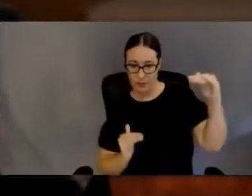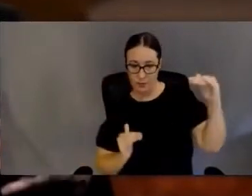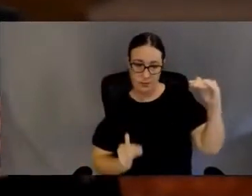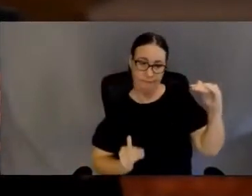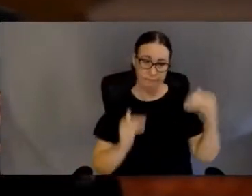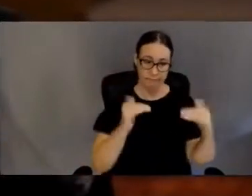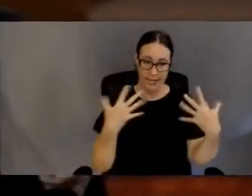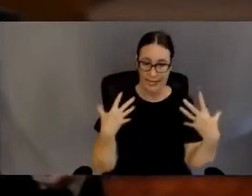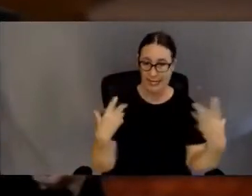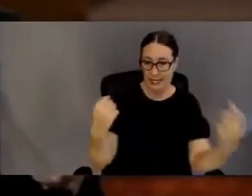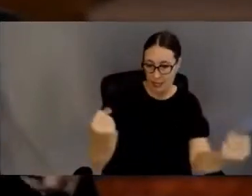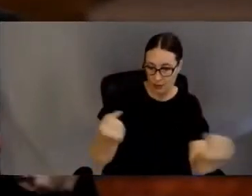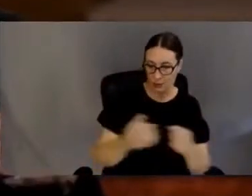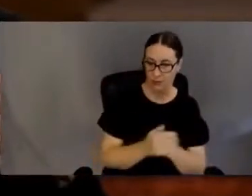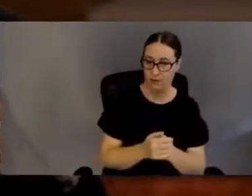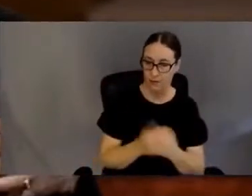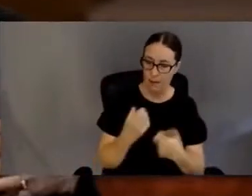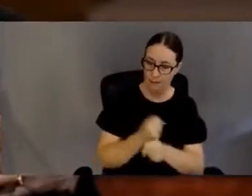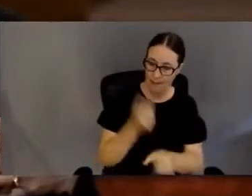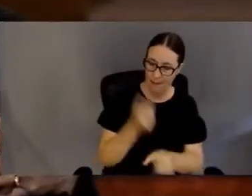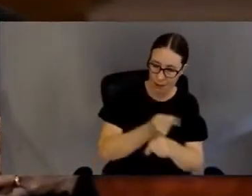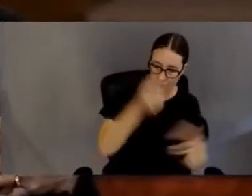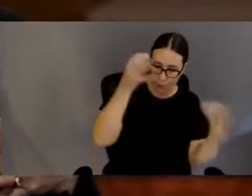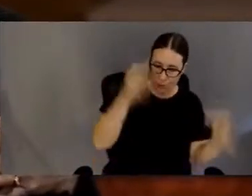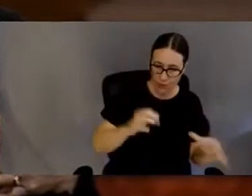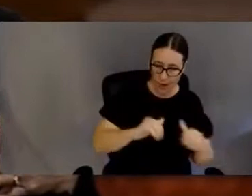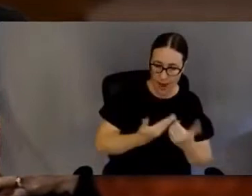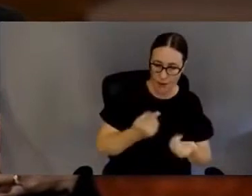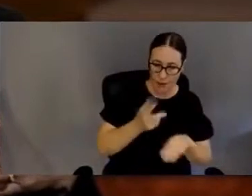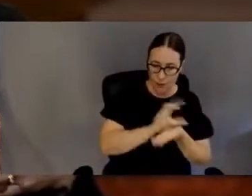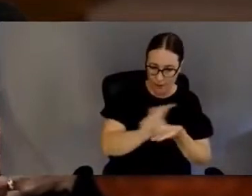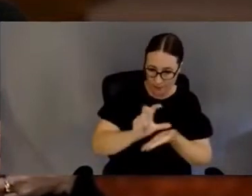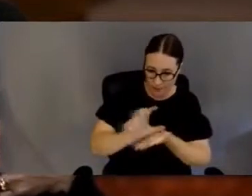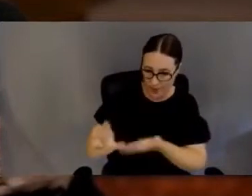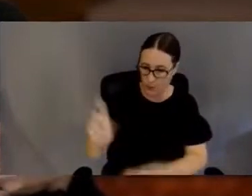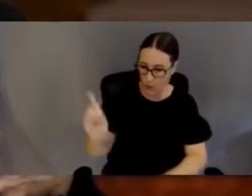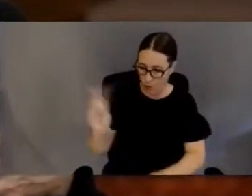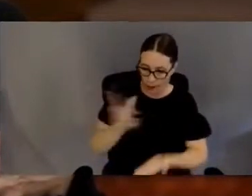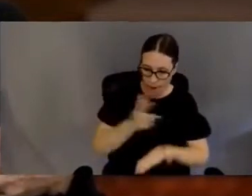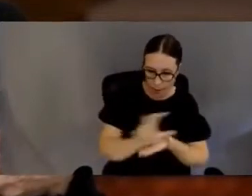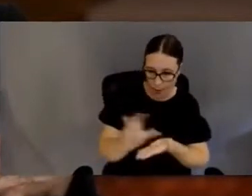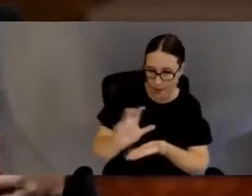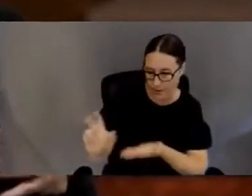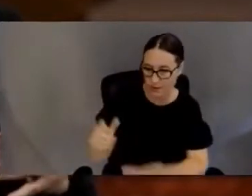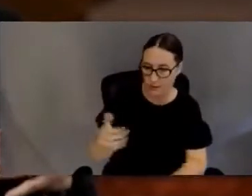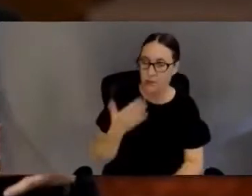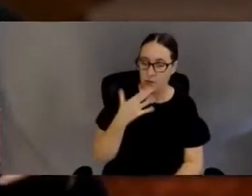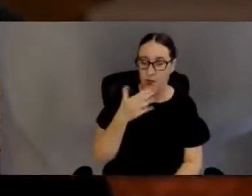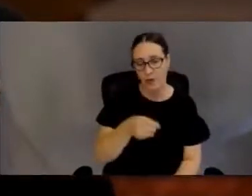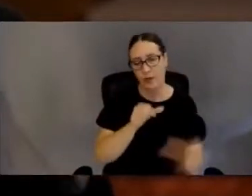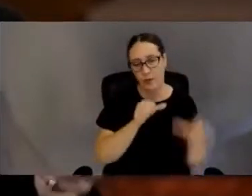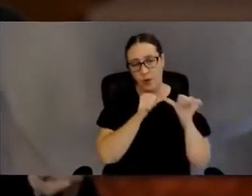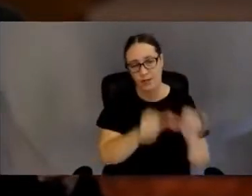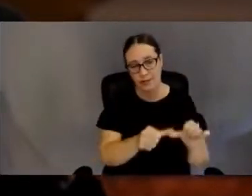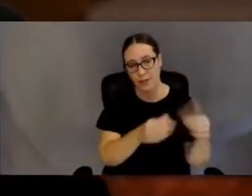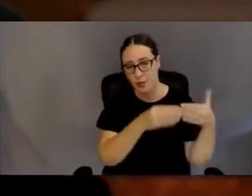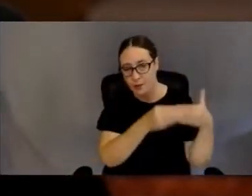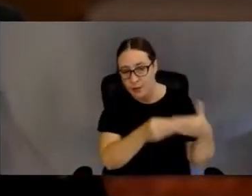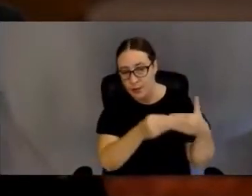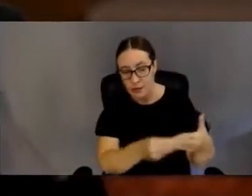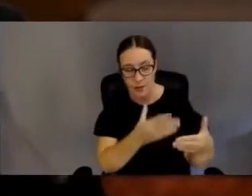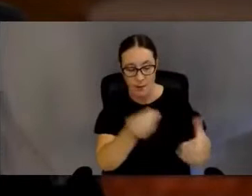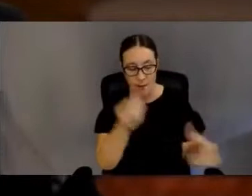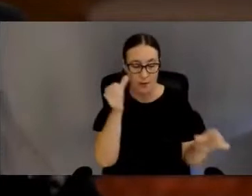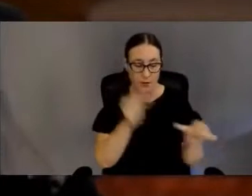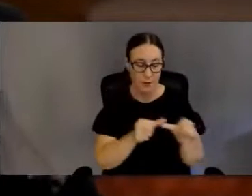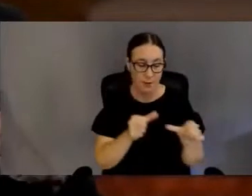right choices about where we invest and how we invest. So thank you for continued leadership and remembering